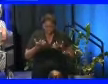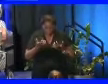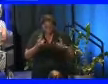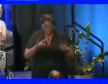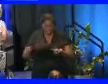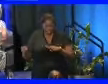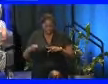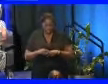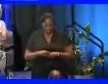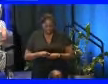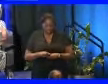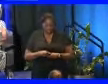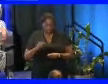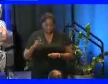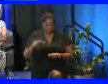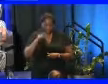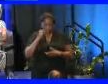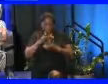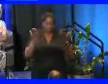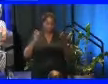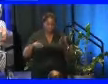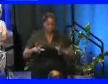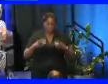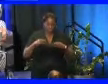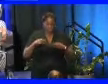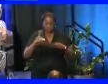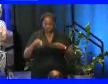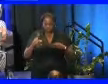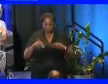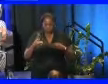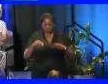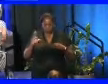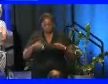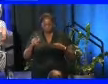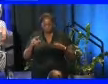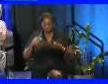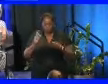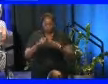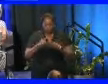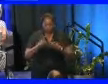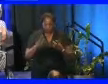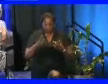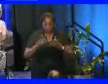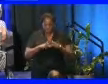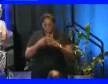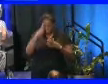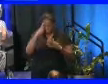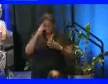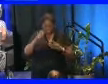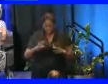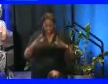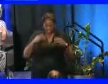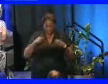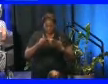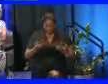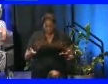out. Or because you homeless, you got to accept this. No, where we get off thinking that because you're homeless, you got to wear this, you got to